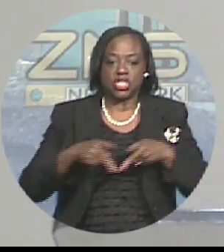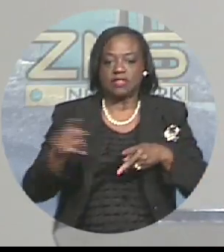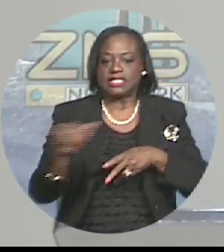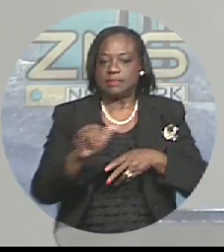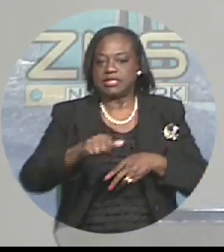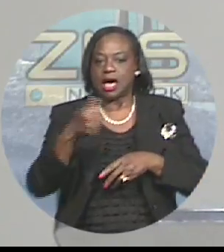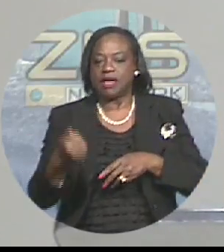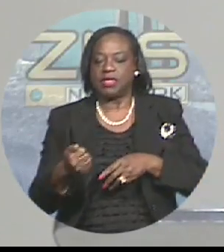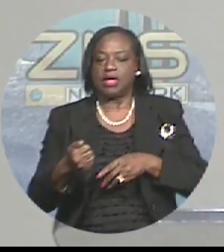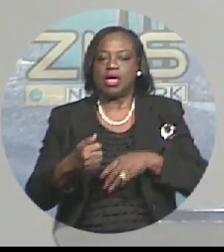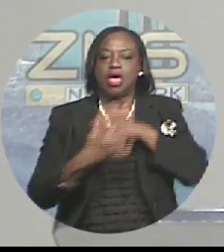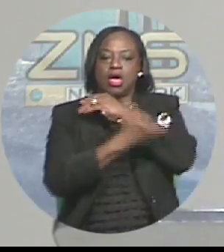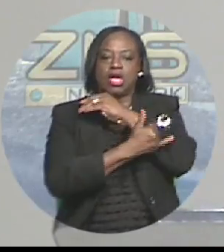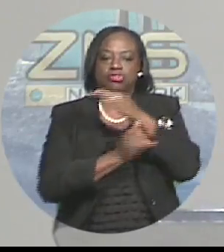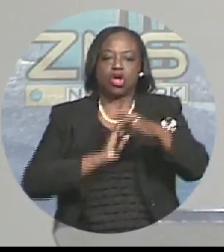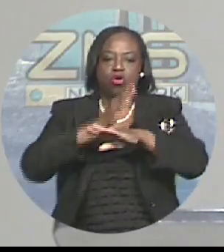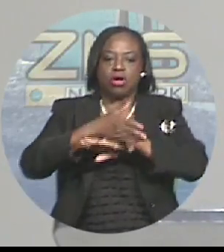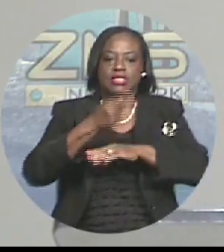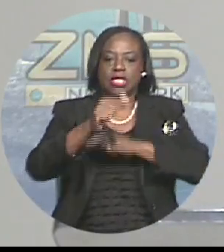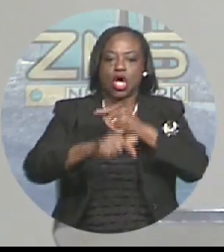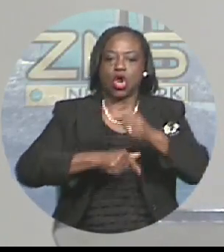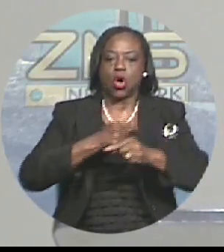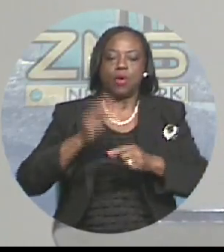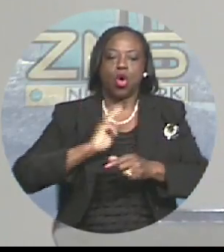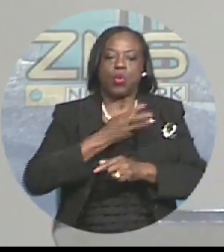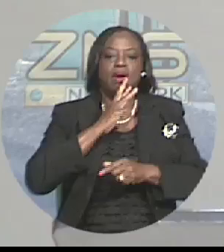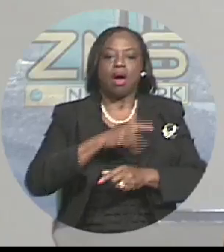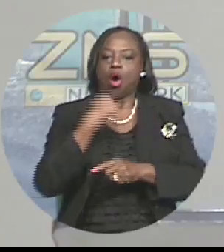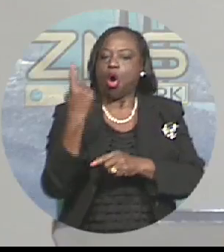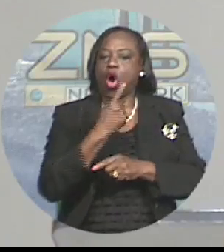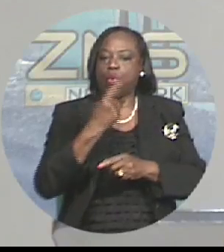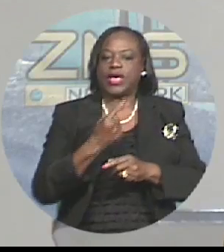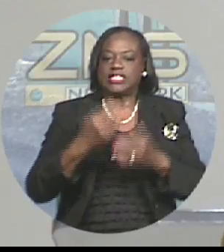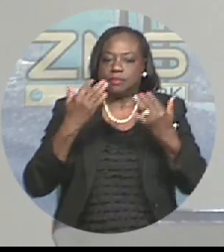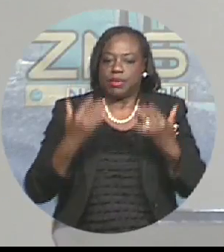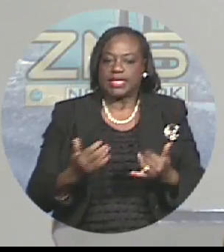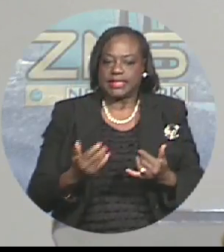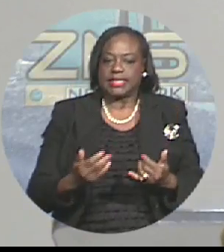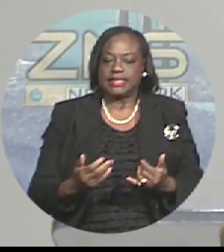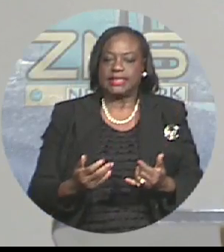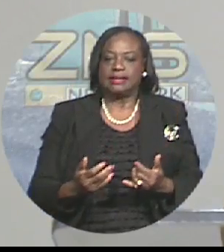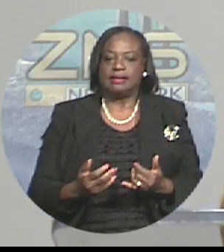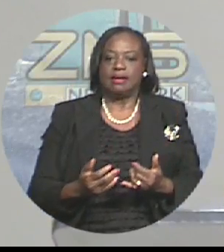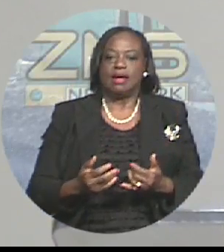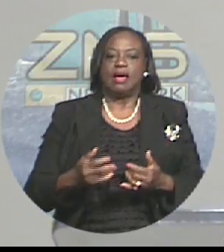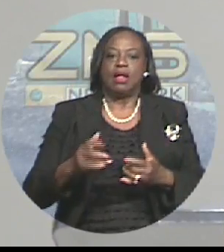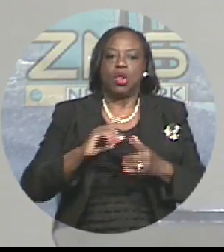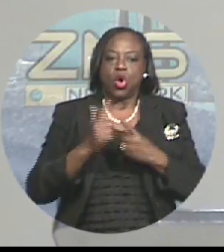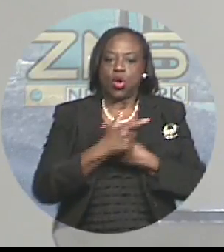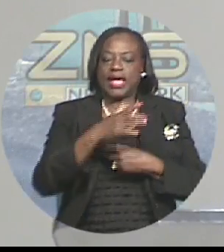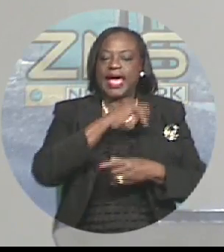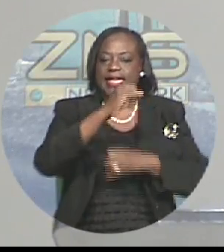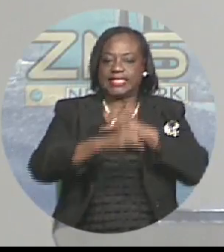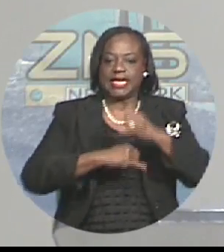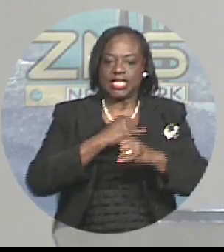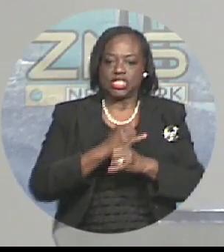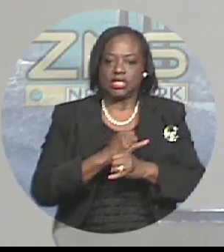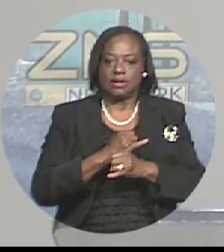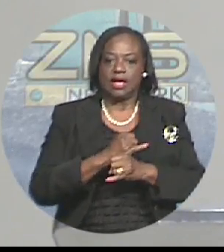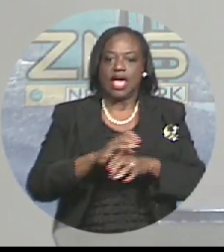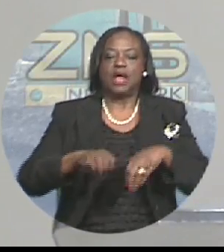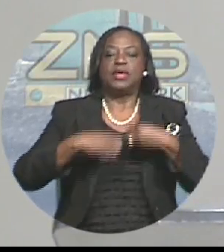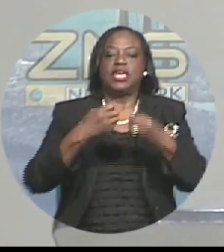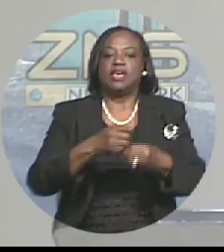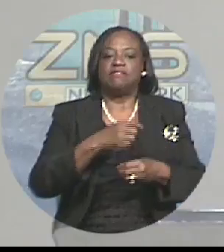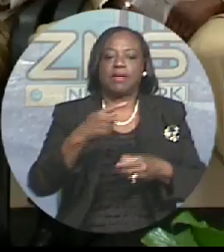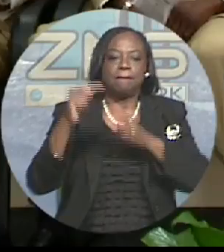globe. We are always present internationally and locally at Interpol, and we give you, the people of the Bahamas, the